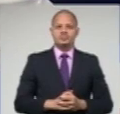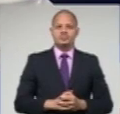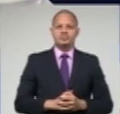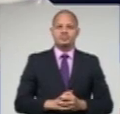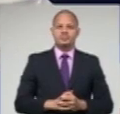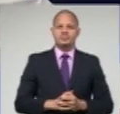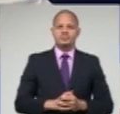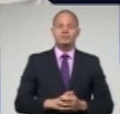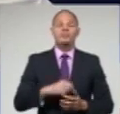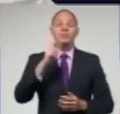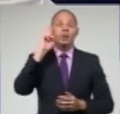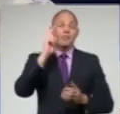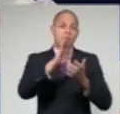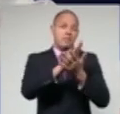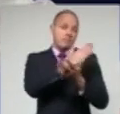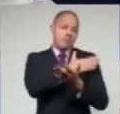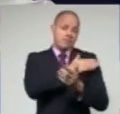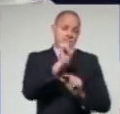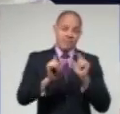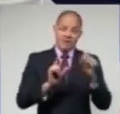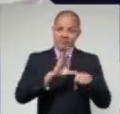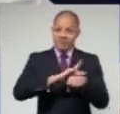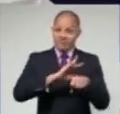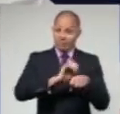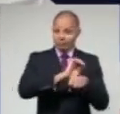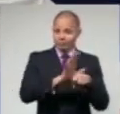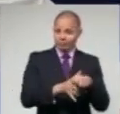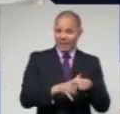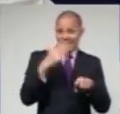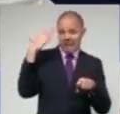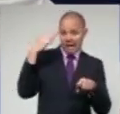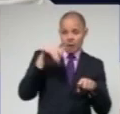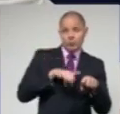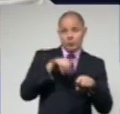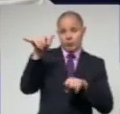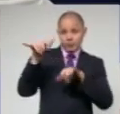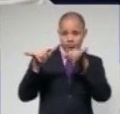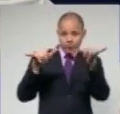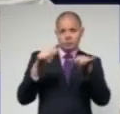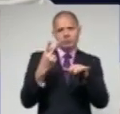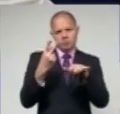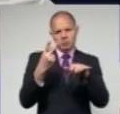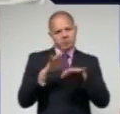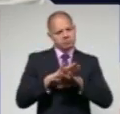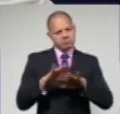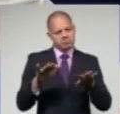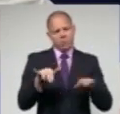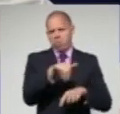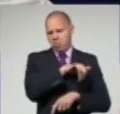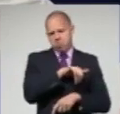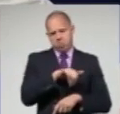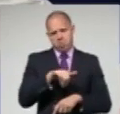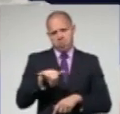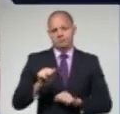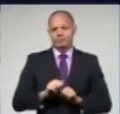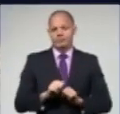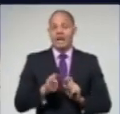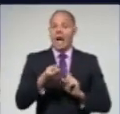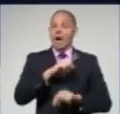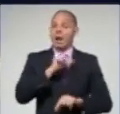belong 23 to Havana, 6 to Mayabeque, 3 to Santi Spiritus, and 14 to Ciego de